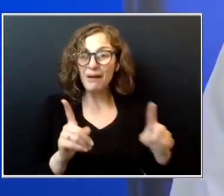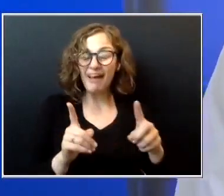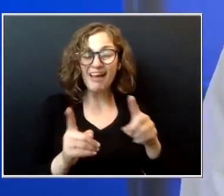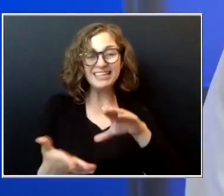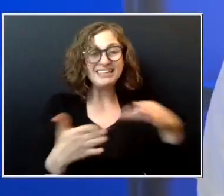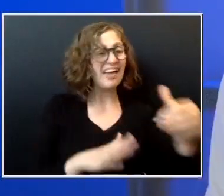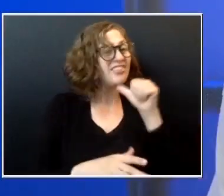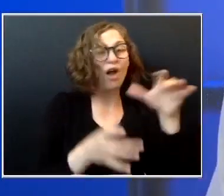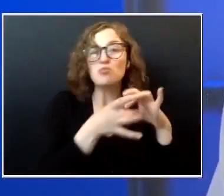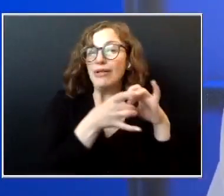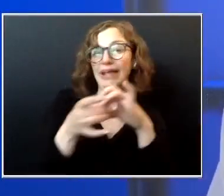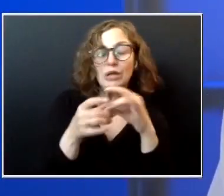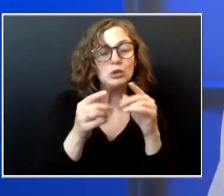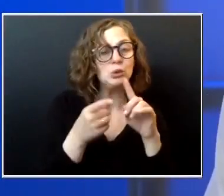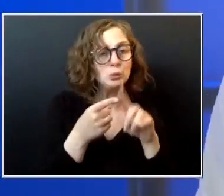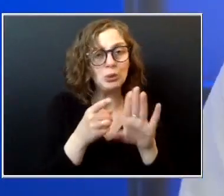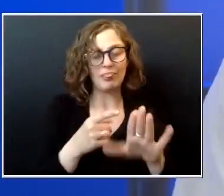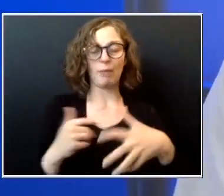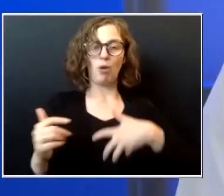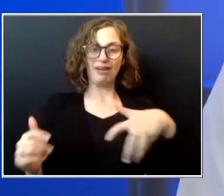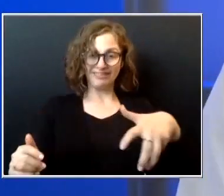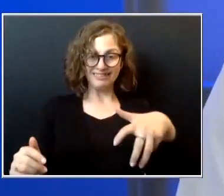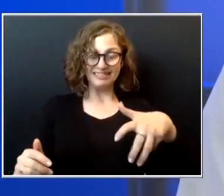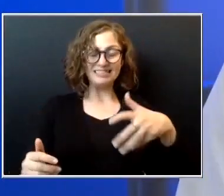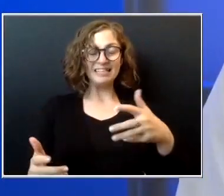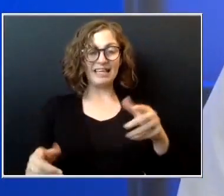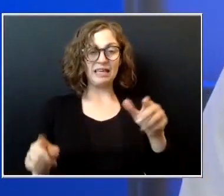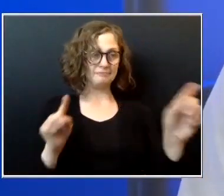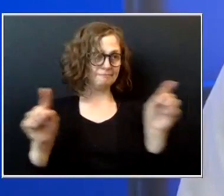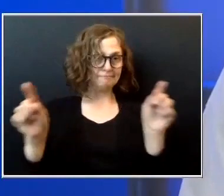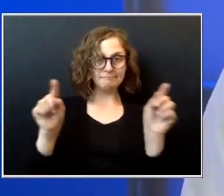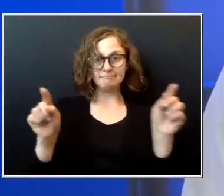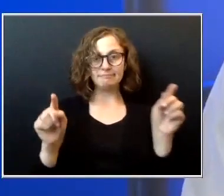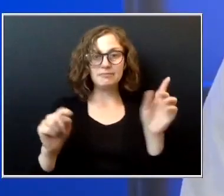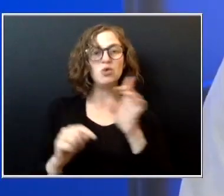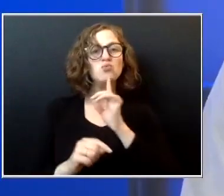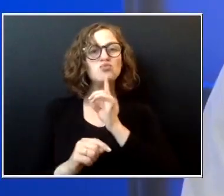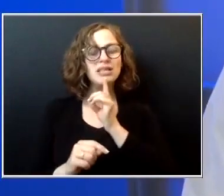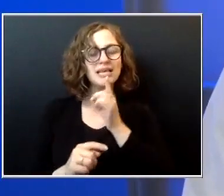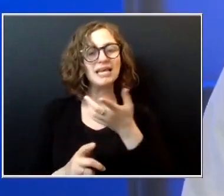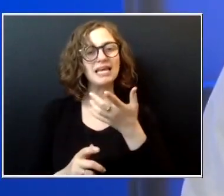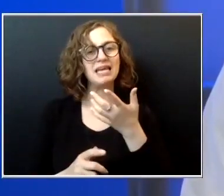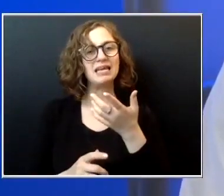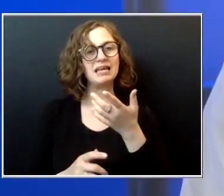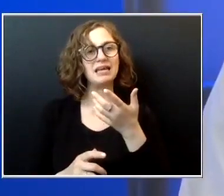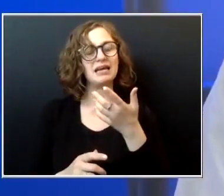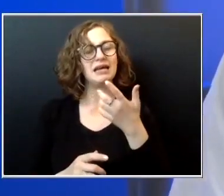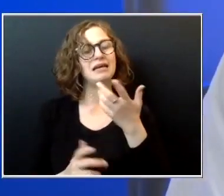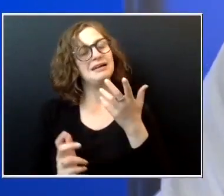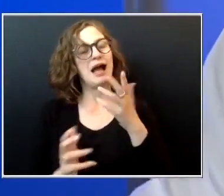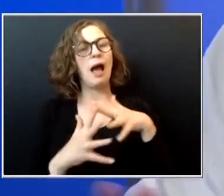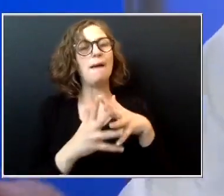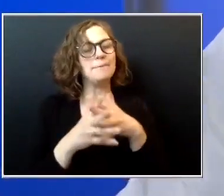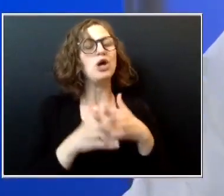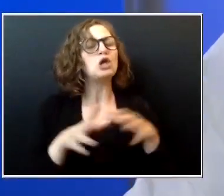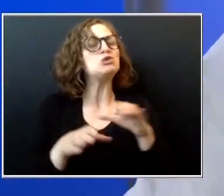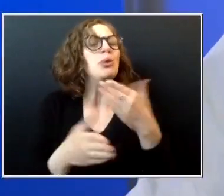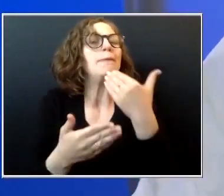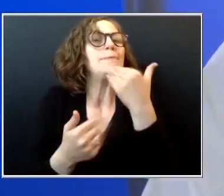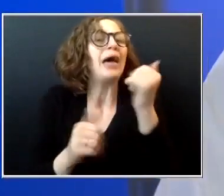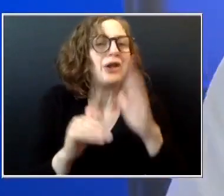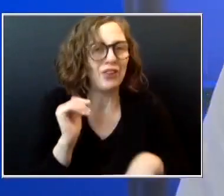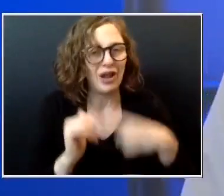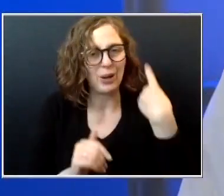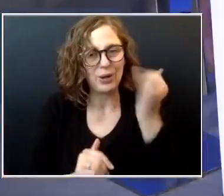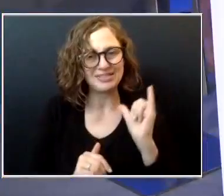that, when you start to look at it that way, really we're actually not doing as bad as what it looks like on the